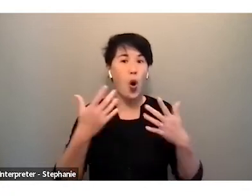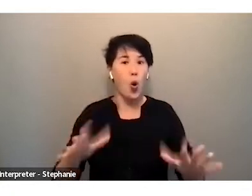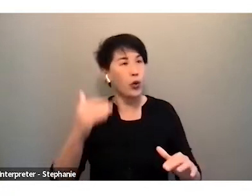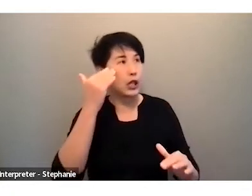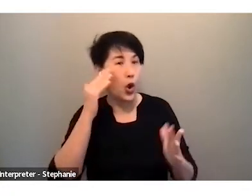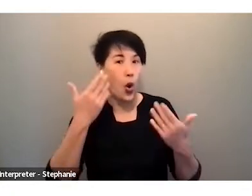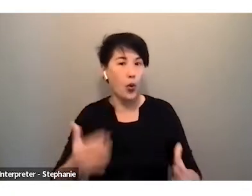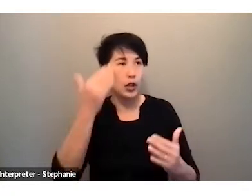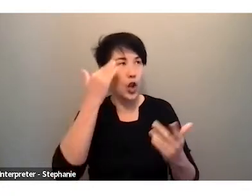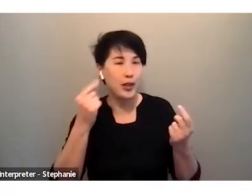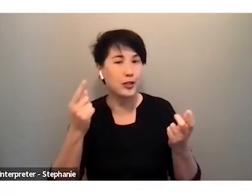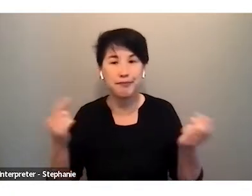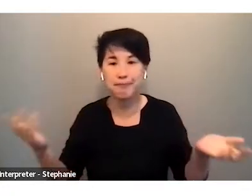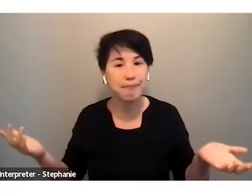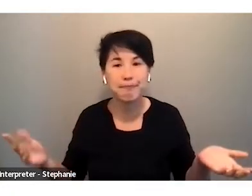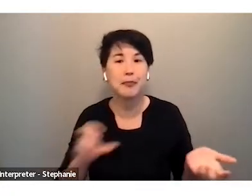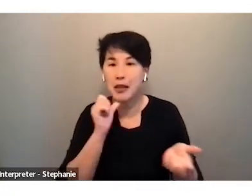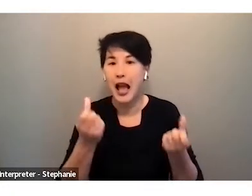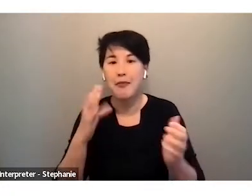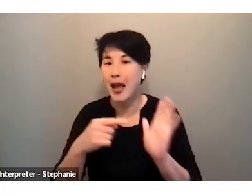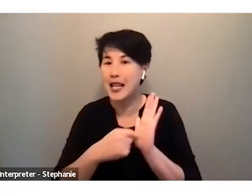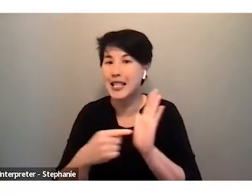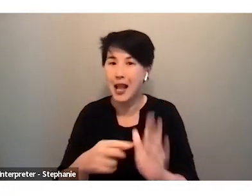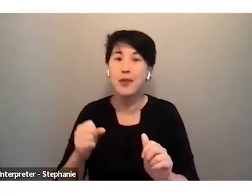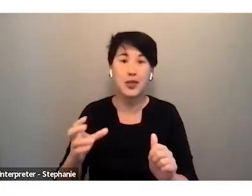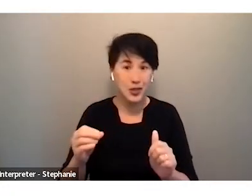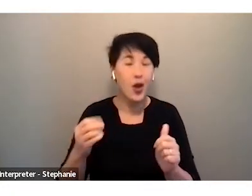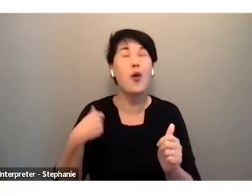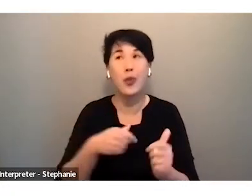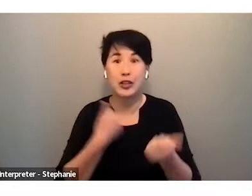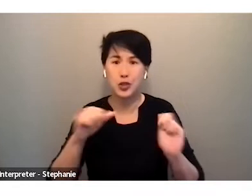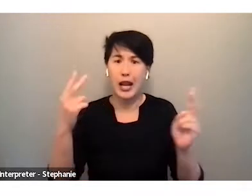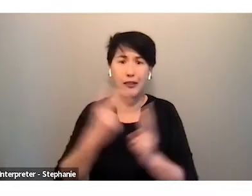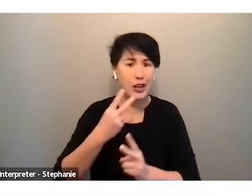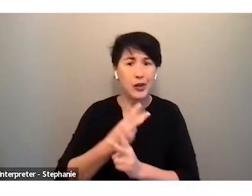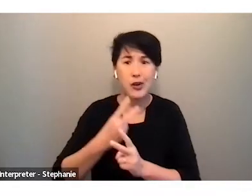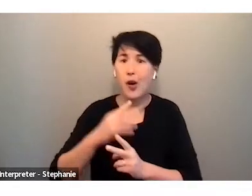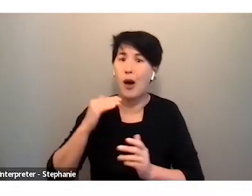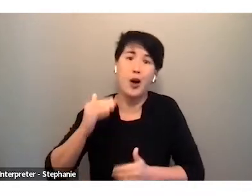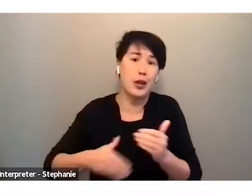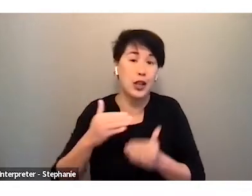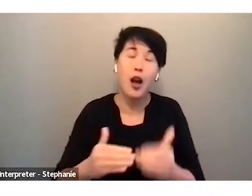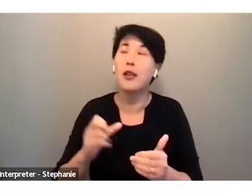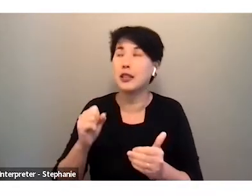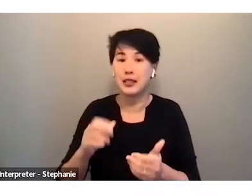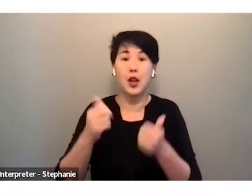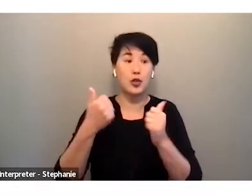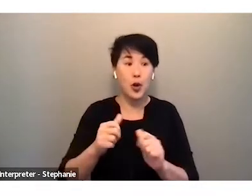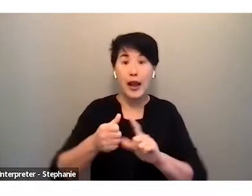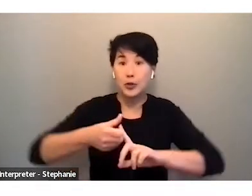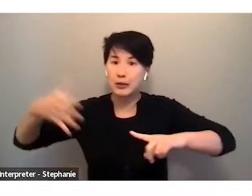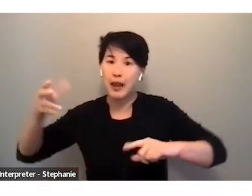sew mills, weaving plants, knitting plants that are all in this huge network with thousands and thousands of years of experience in textile